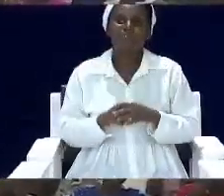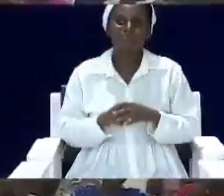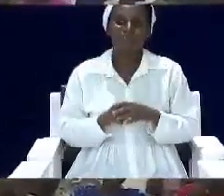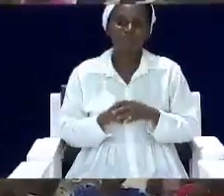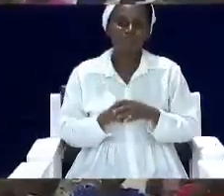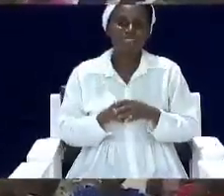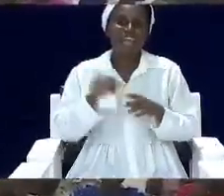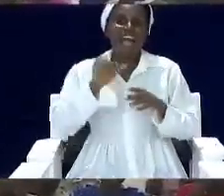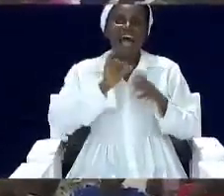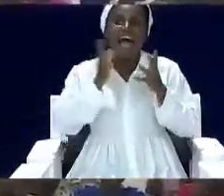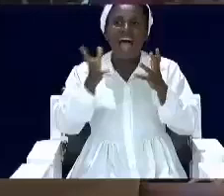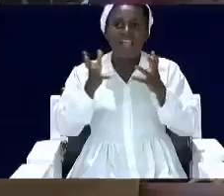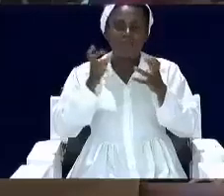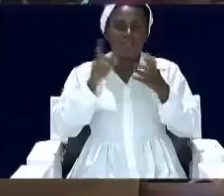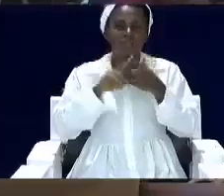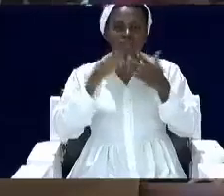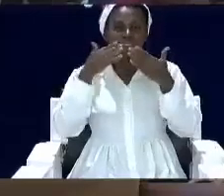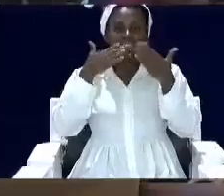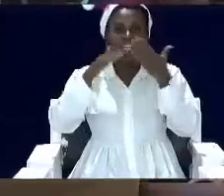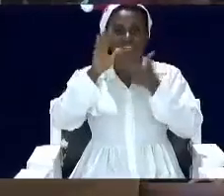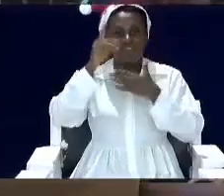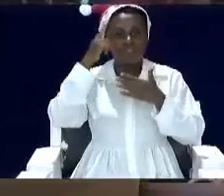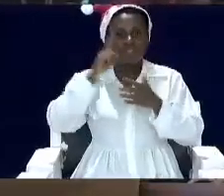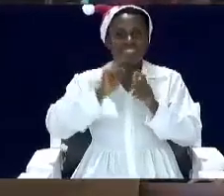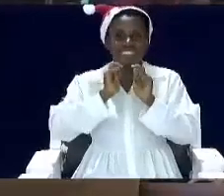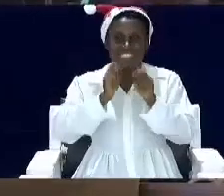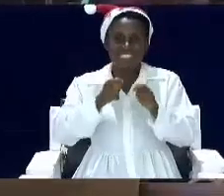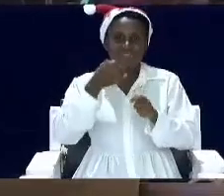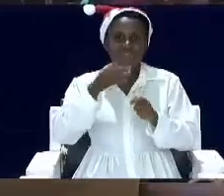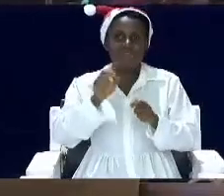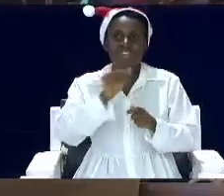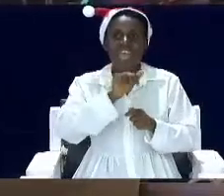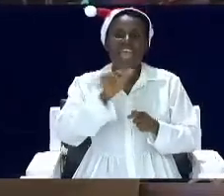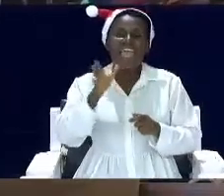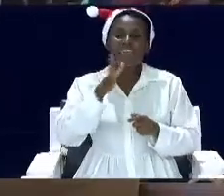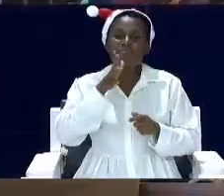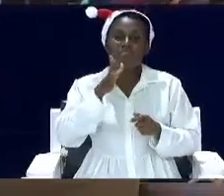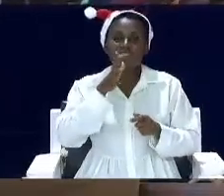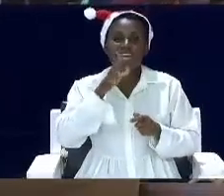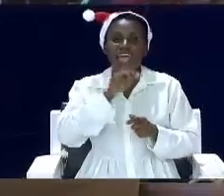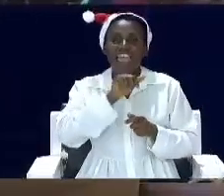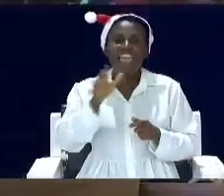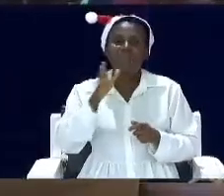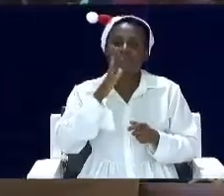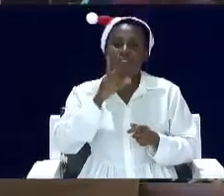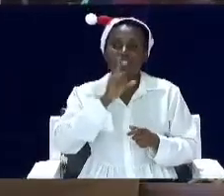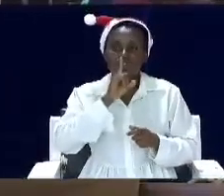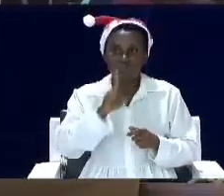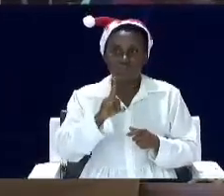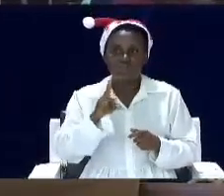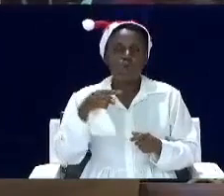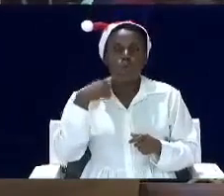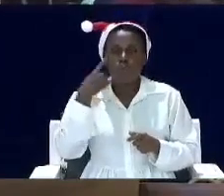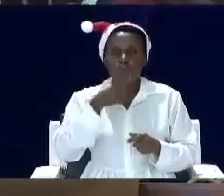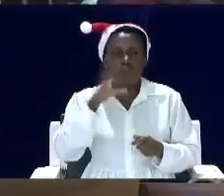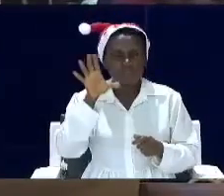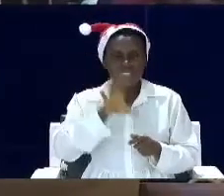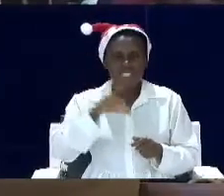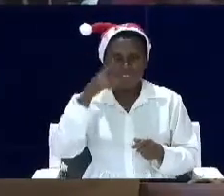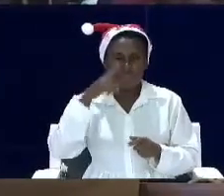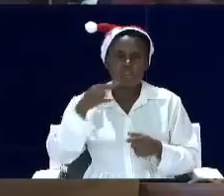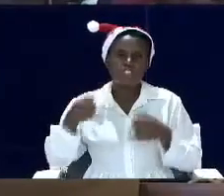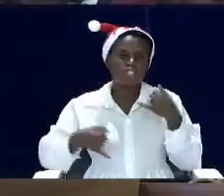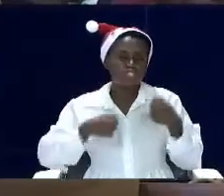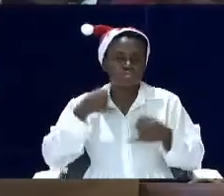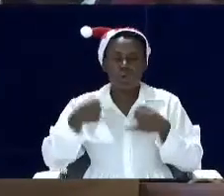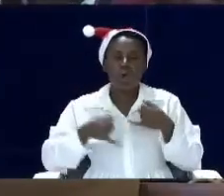I want to thank God for the gift of a mother indeed, who seeks for the joy and